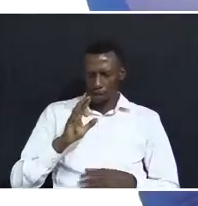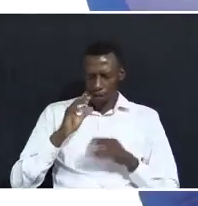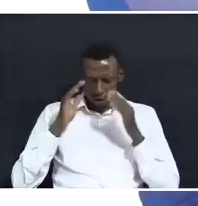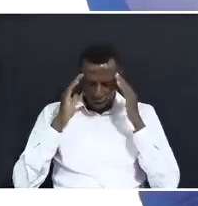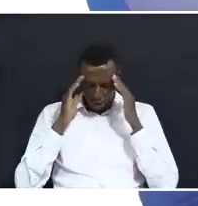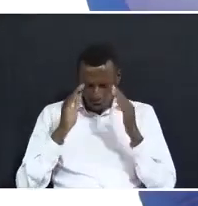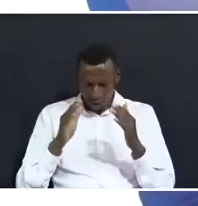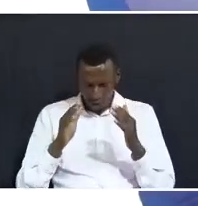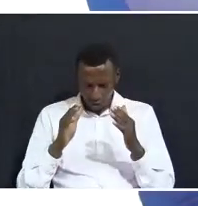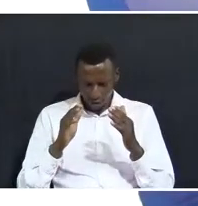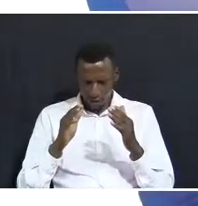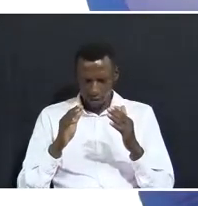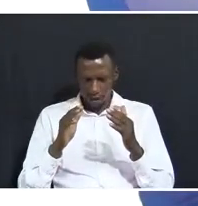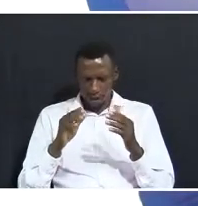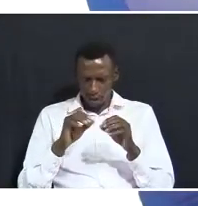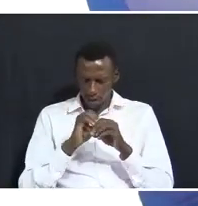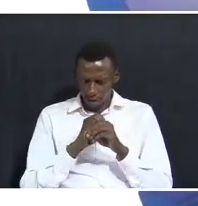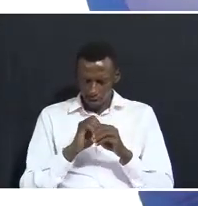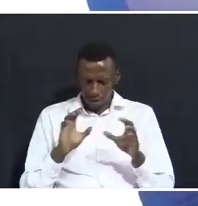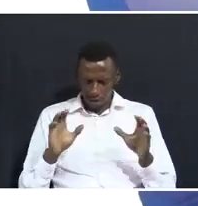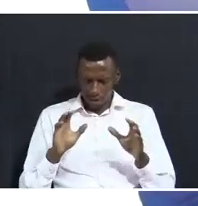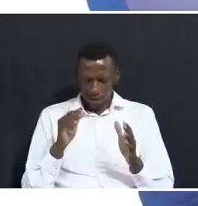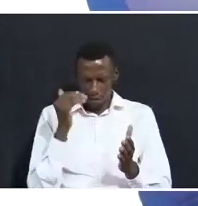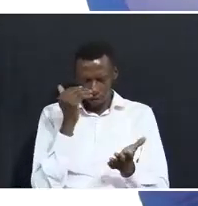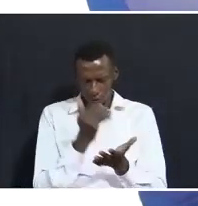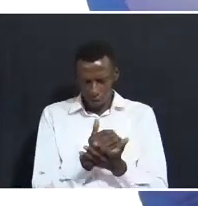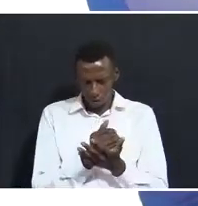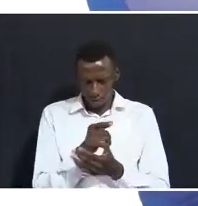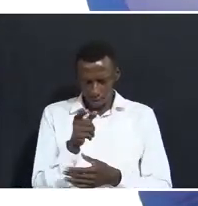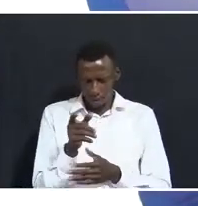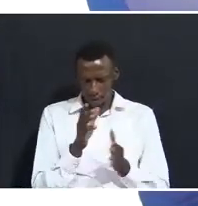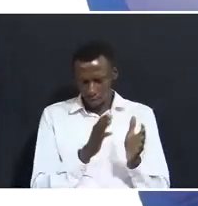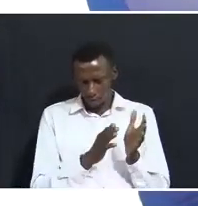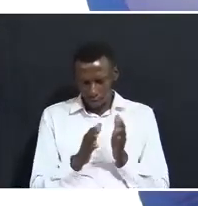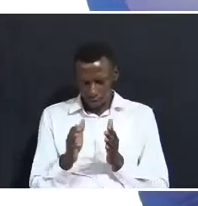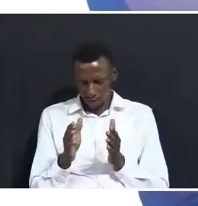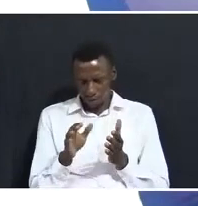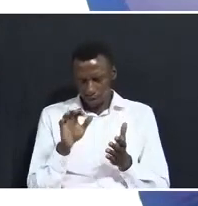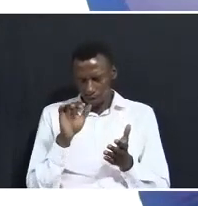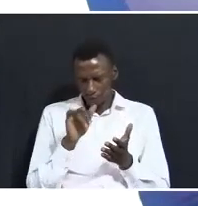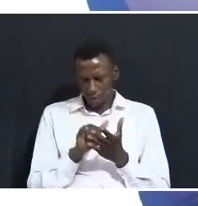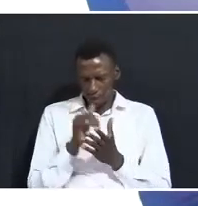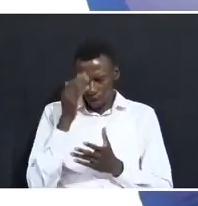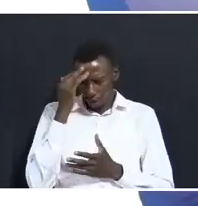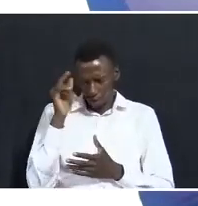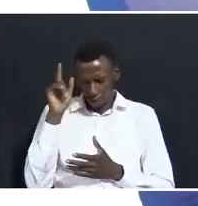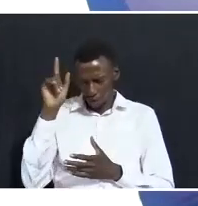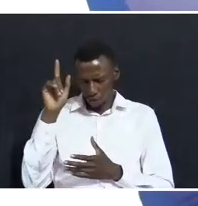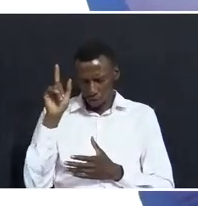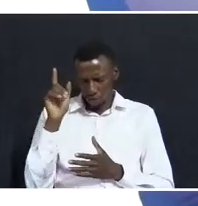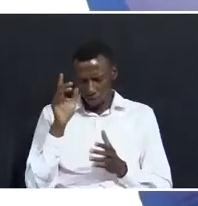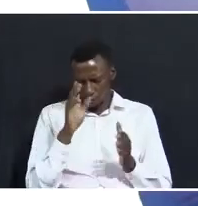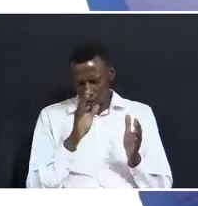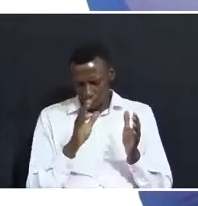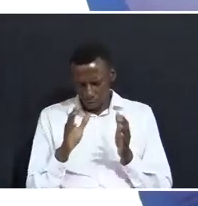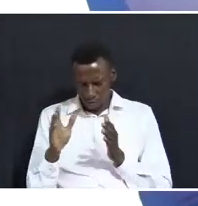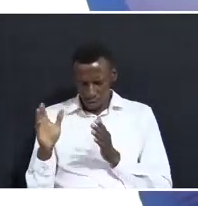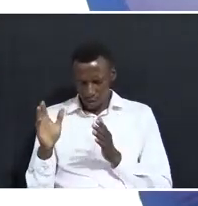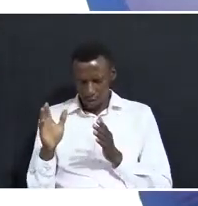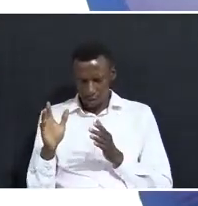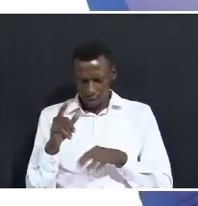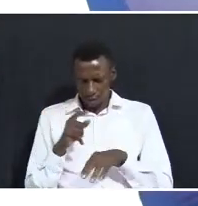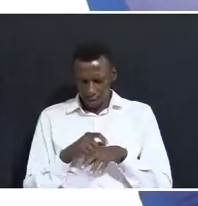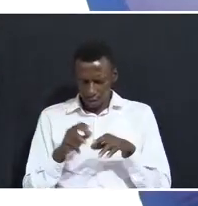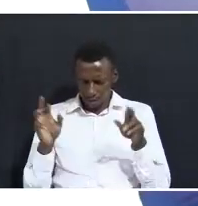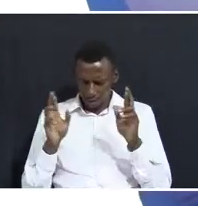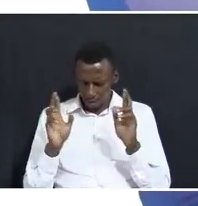to it that nothing was to stop you. No wonder you intentionally, when the right time